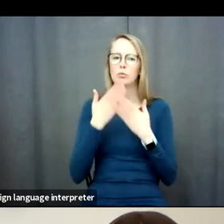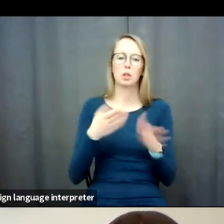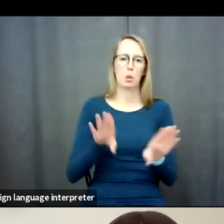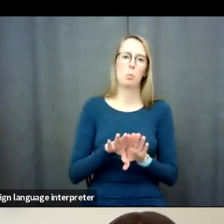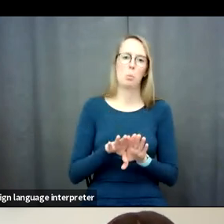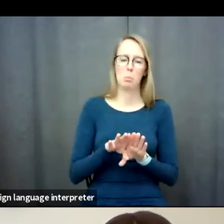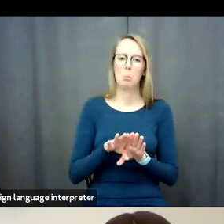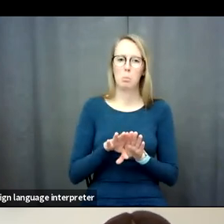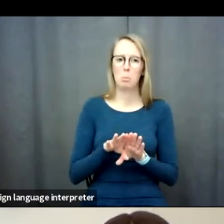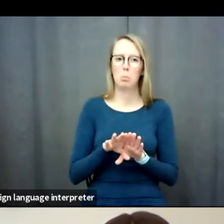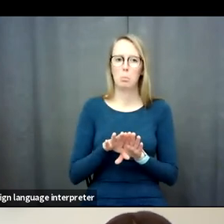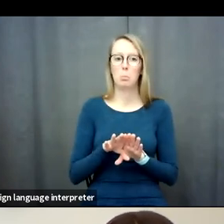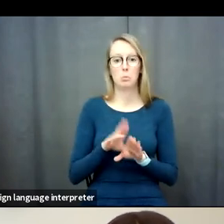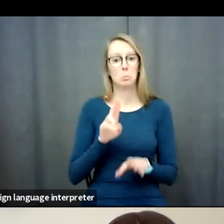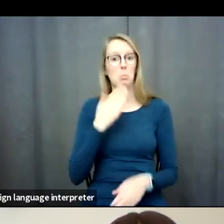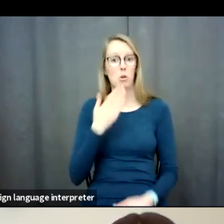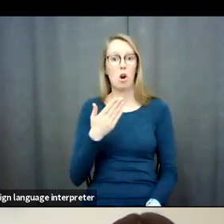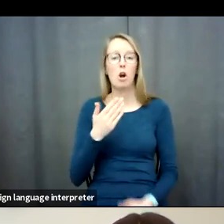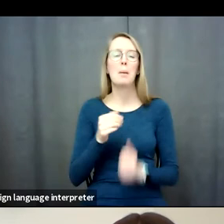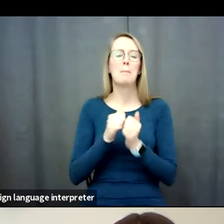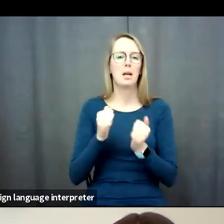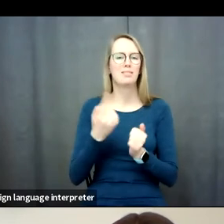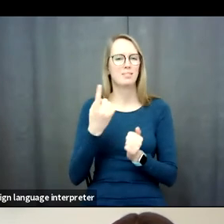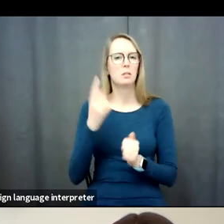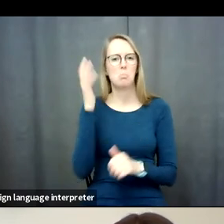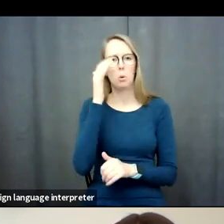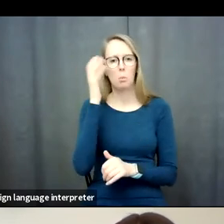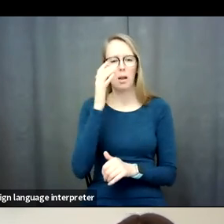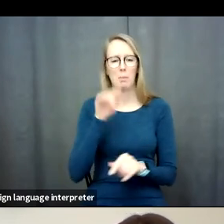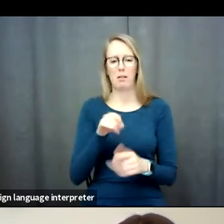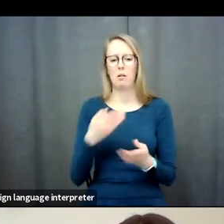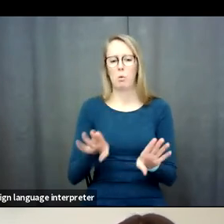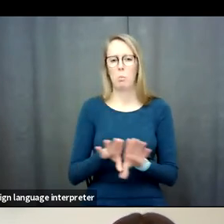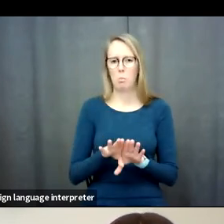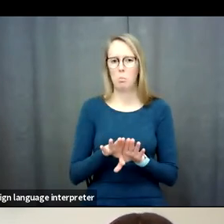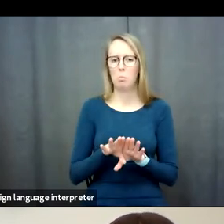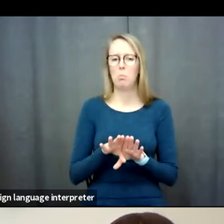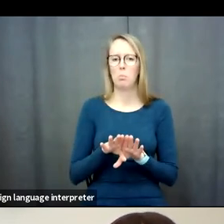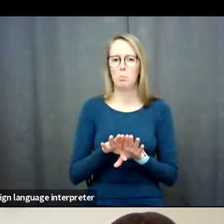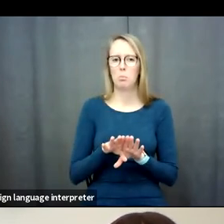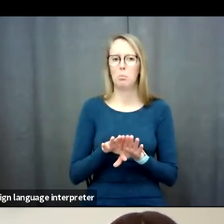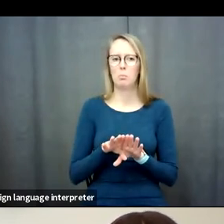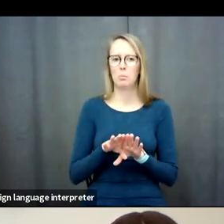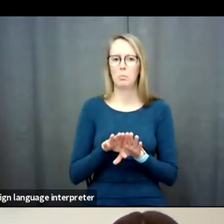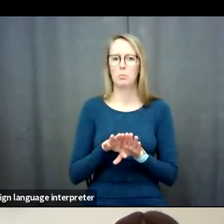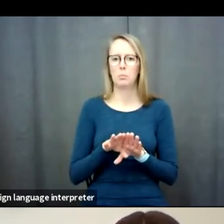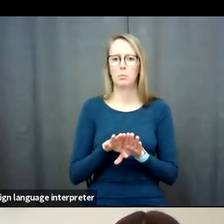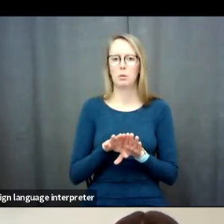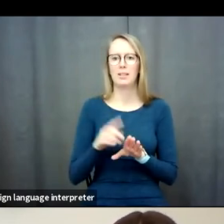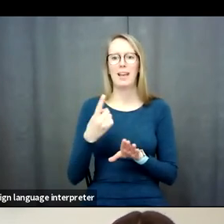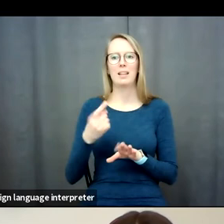student, which is really good. But the problem with this study room was that one